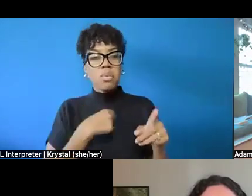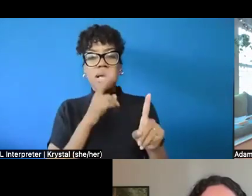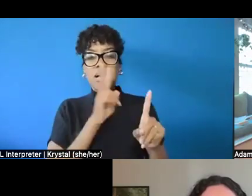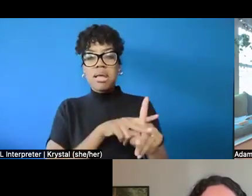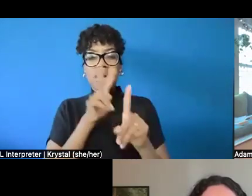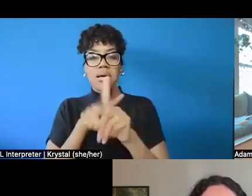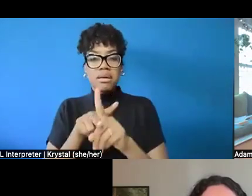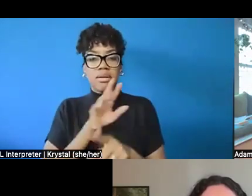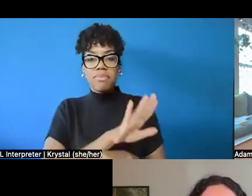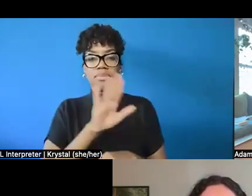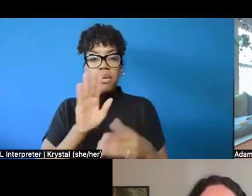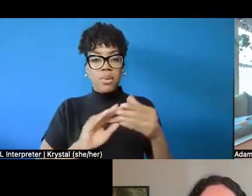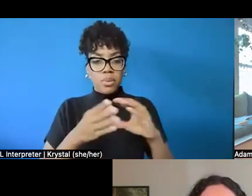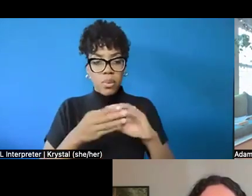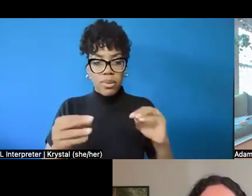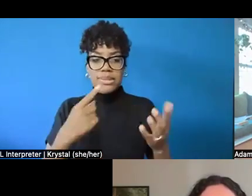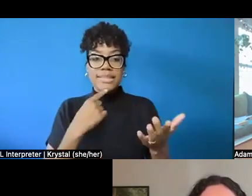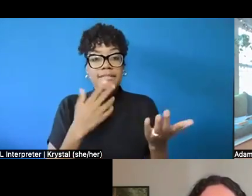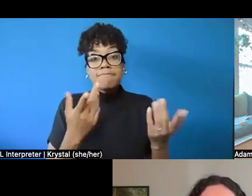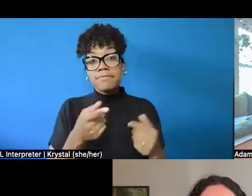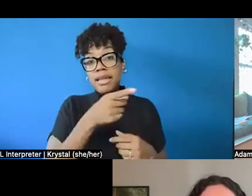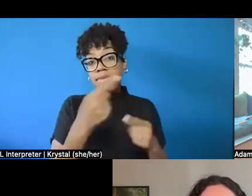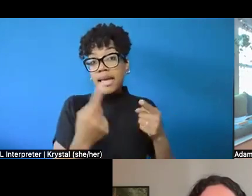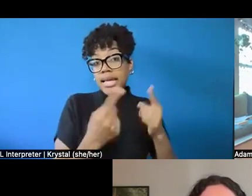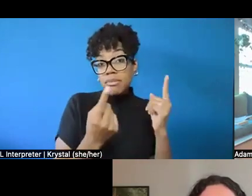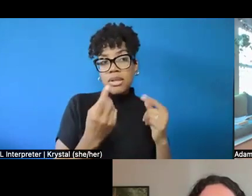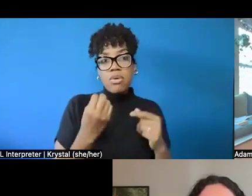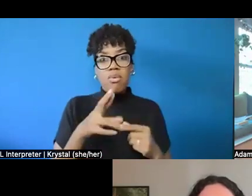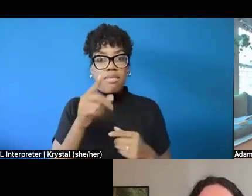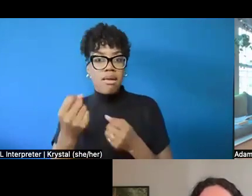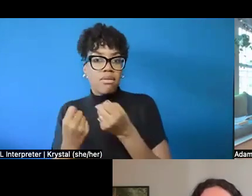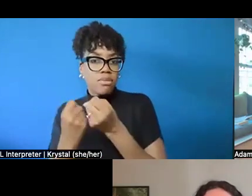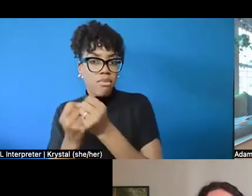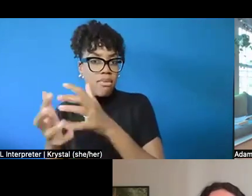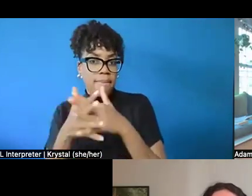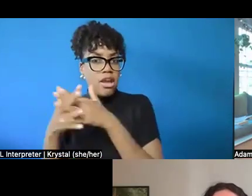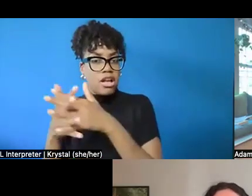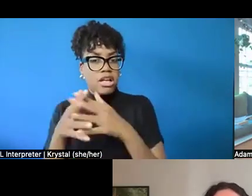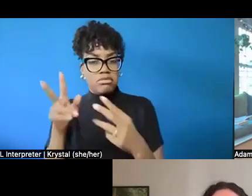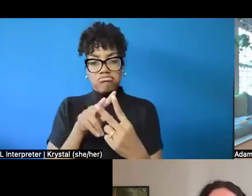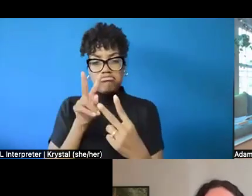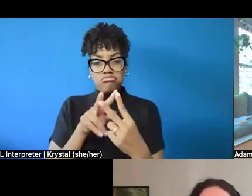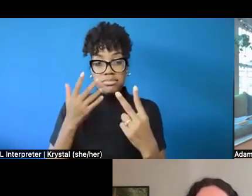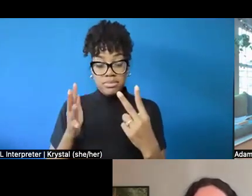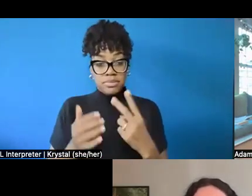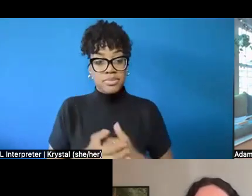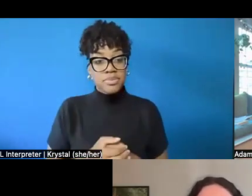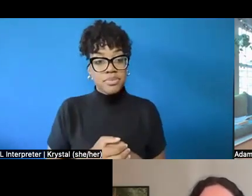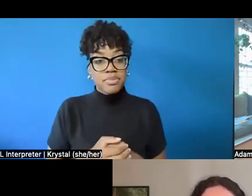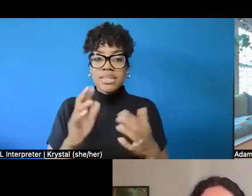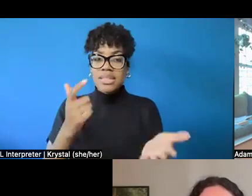or goals as, European Americans, right? Rebels, colonists, whatever you want to call them.